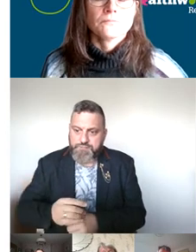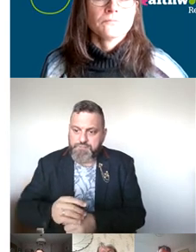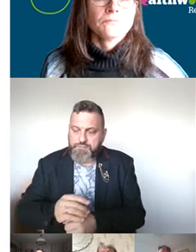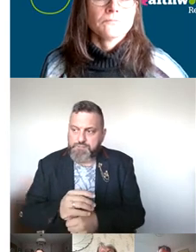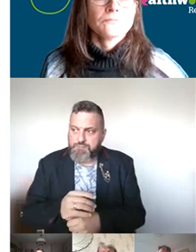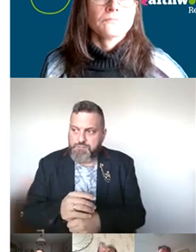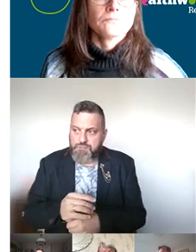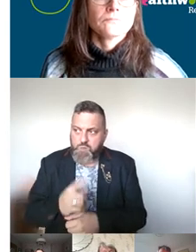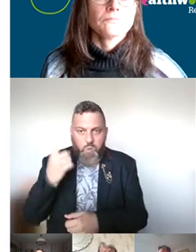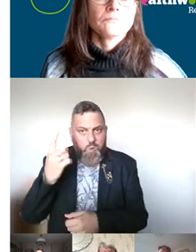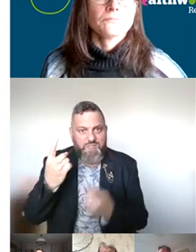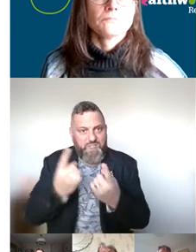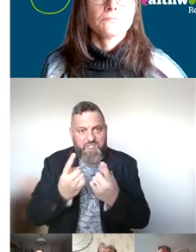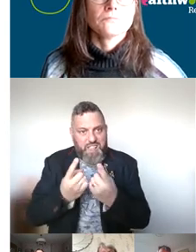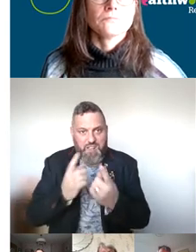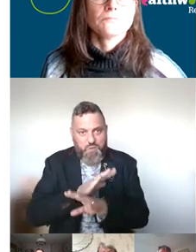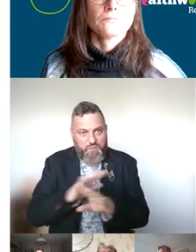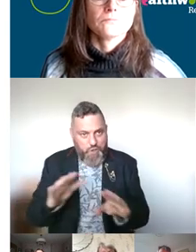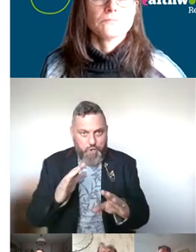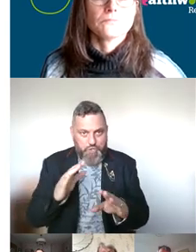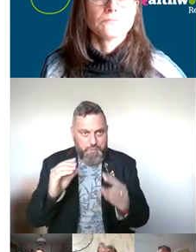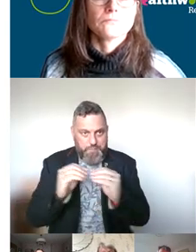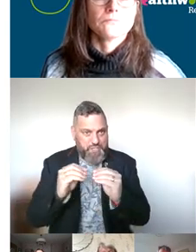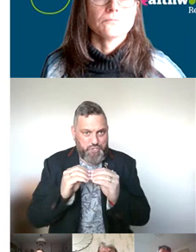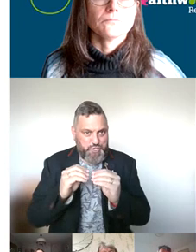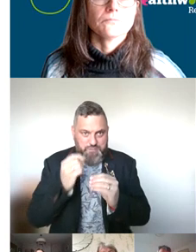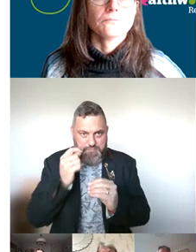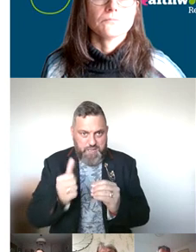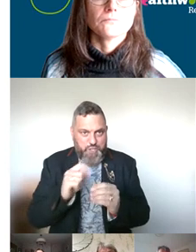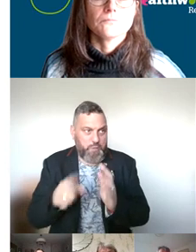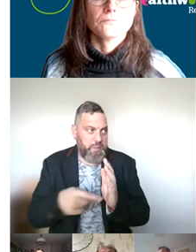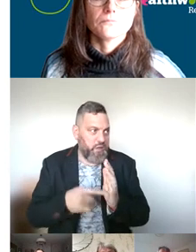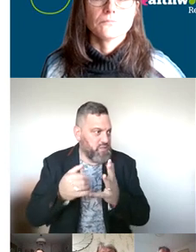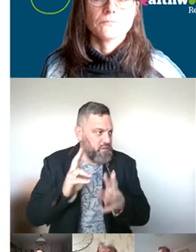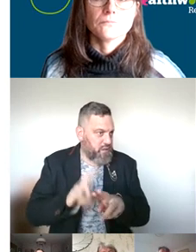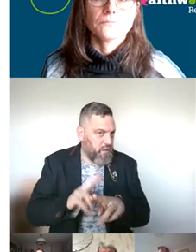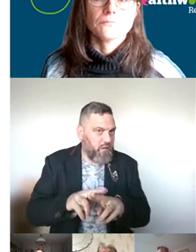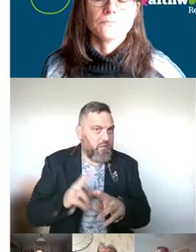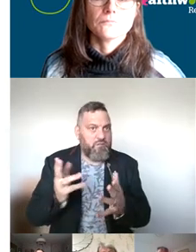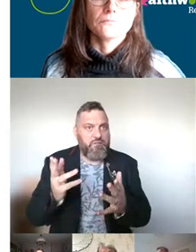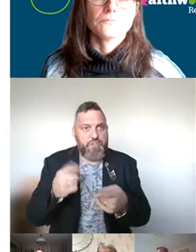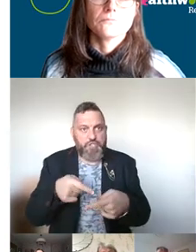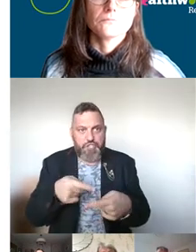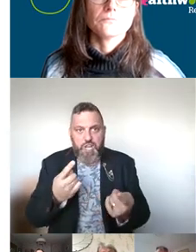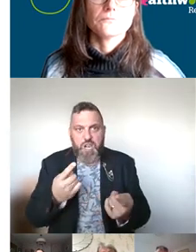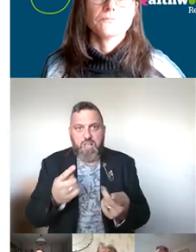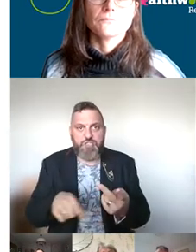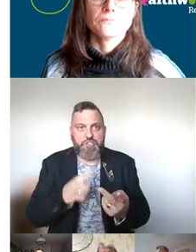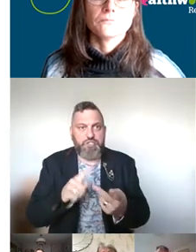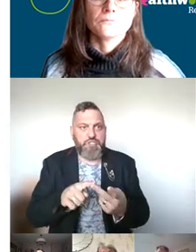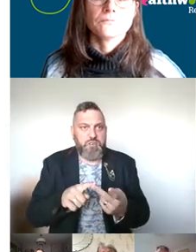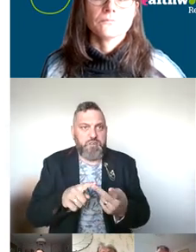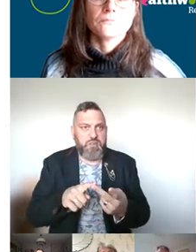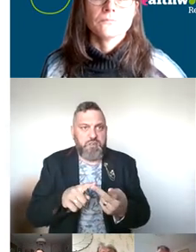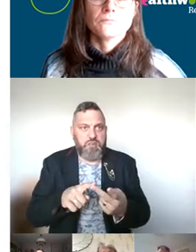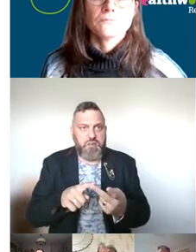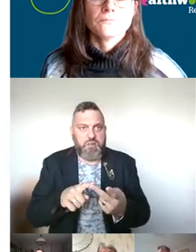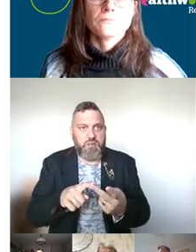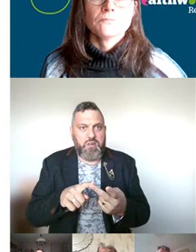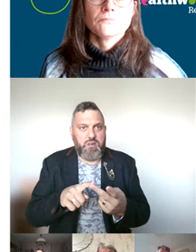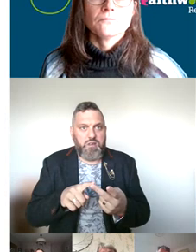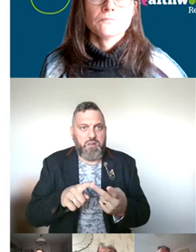we haven't said very much about is about staffing, recognising some of the staffing challenges that we've got. And as we